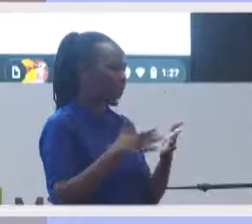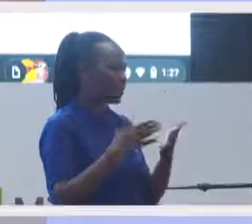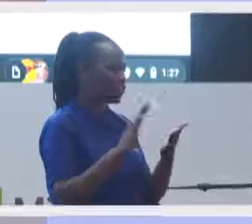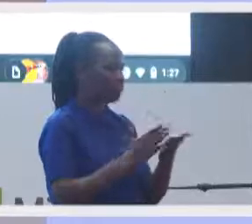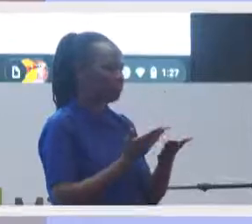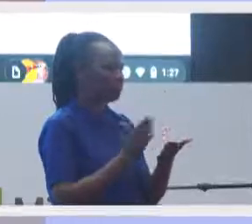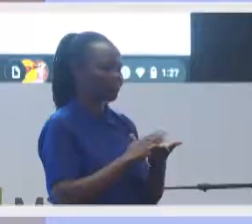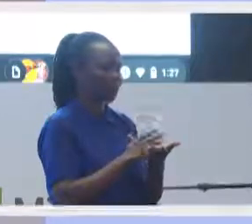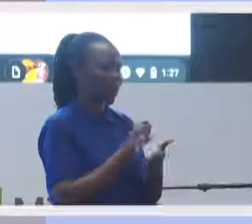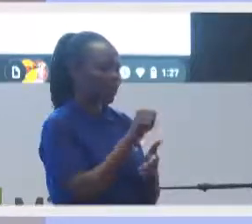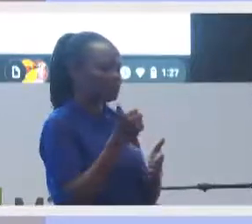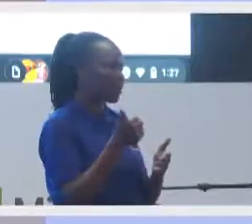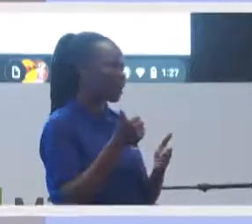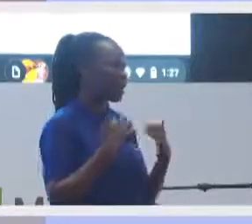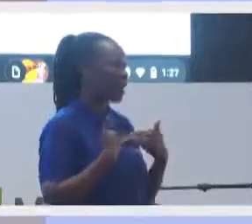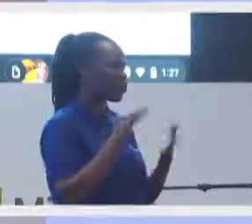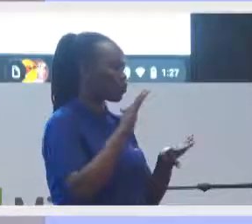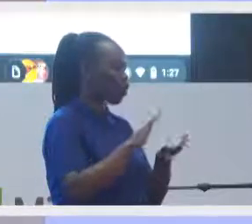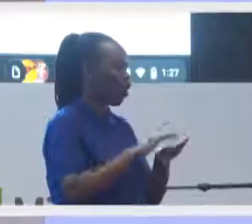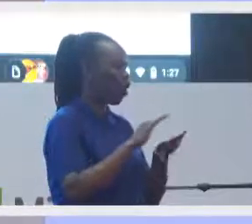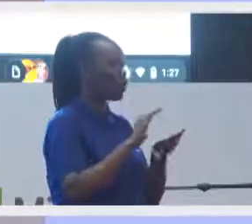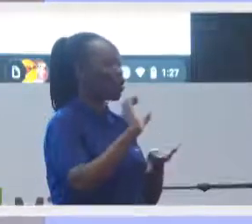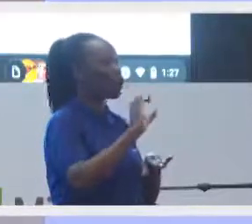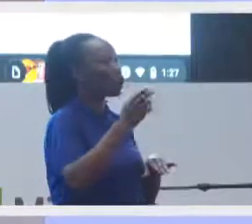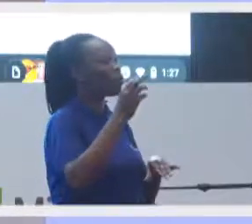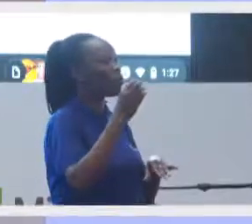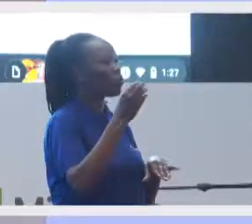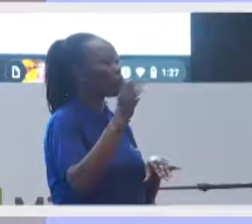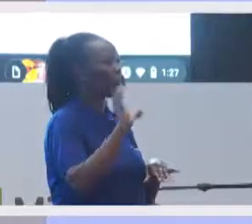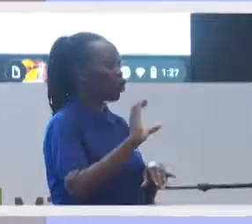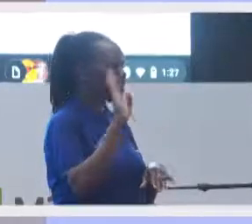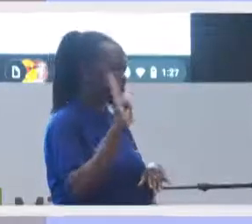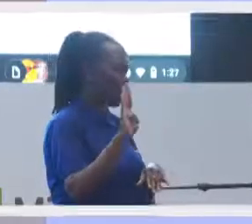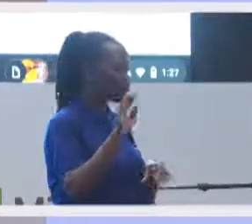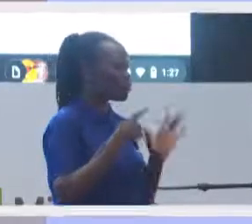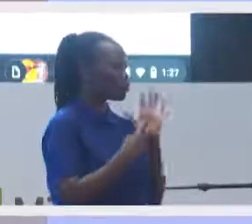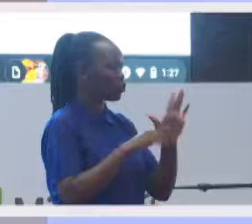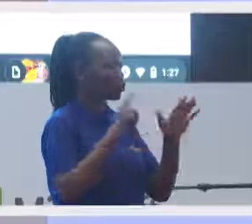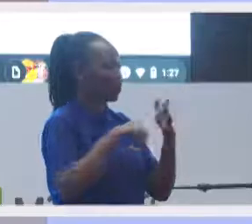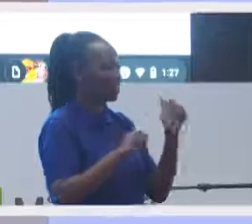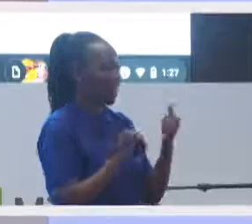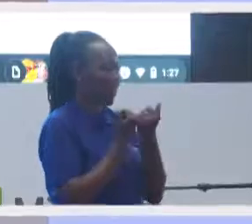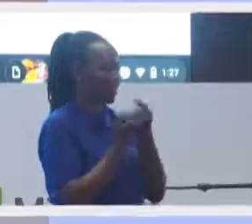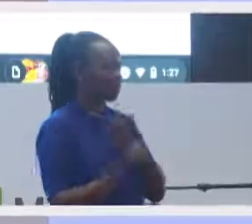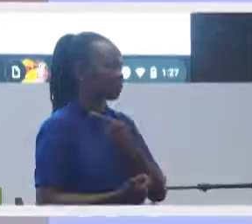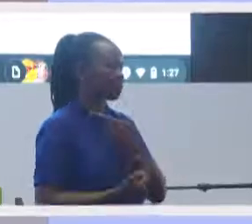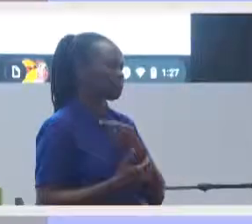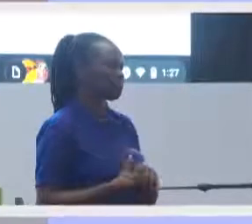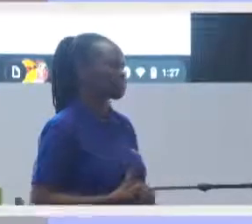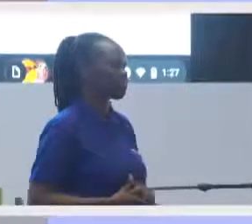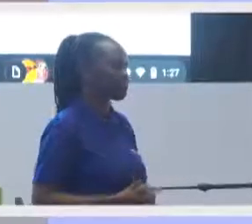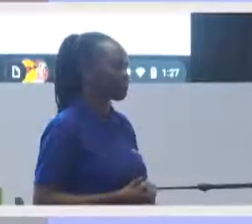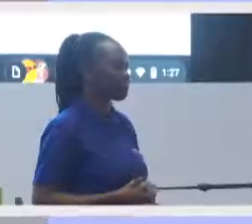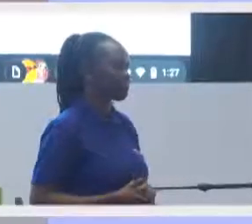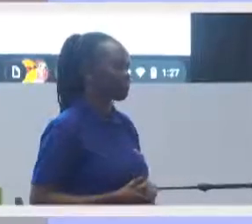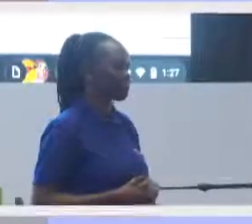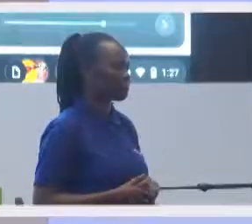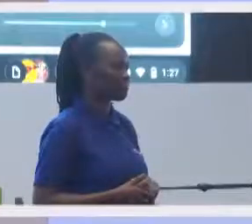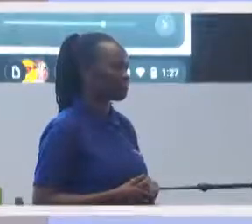on Chromebox, and we'll explain what's happening as we go throughout this demo.